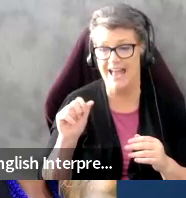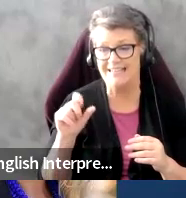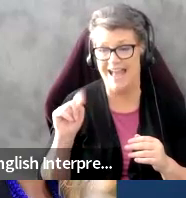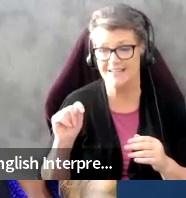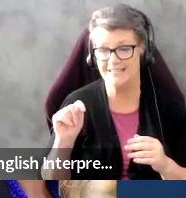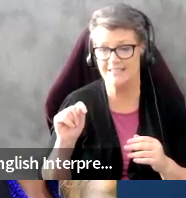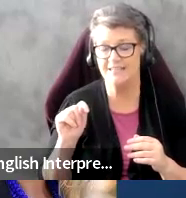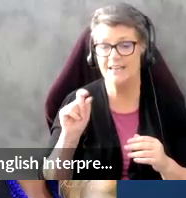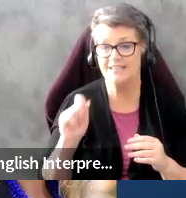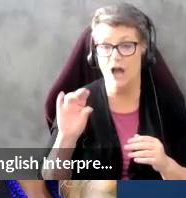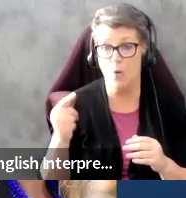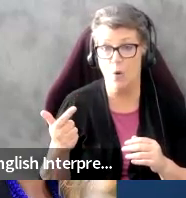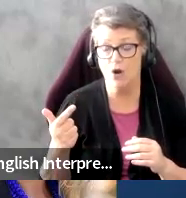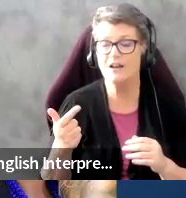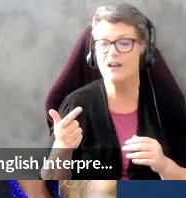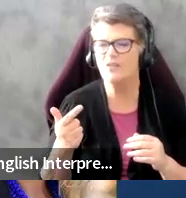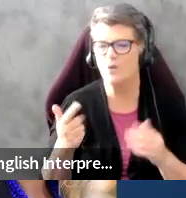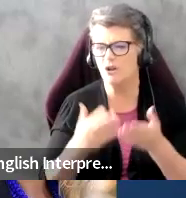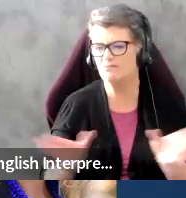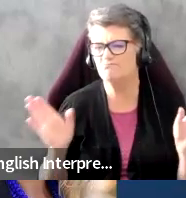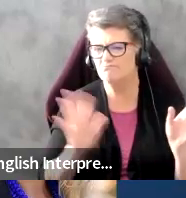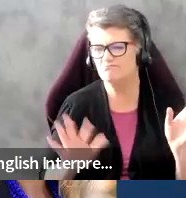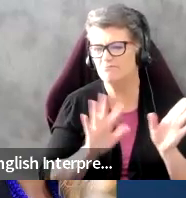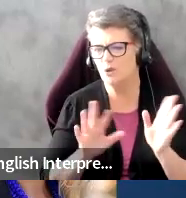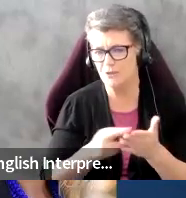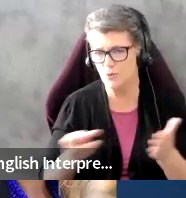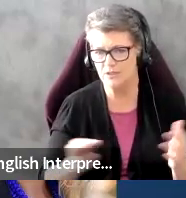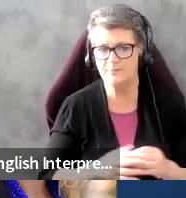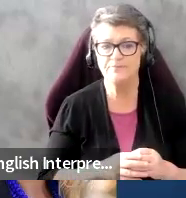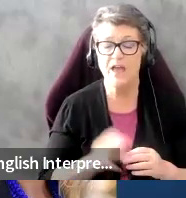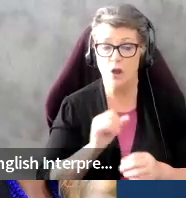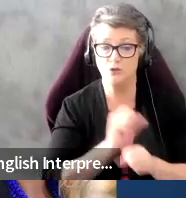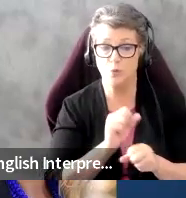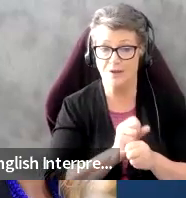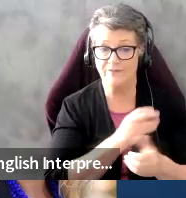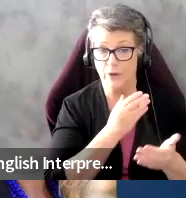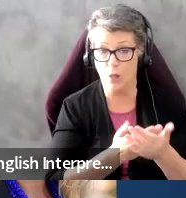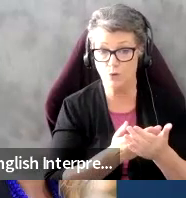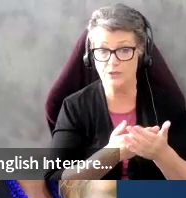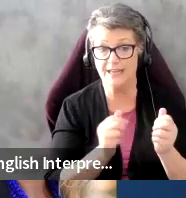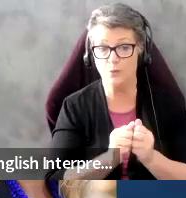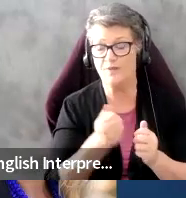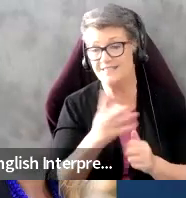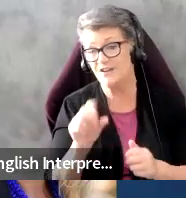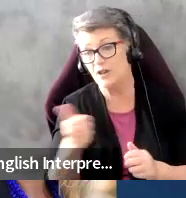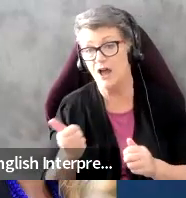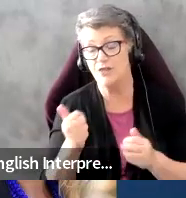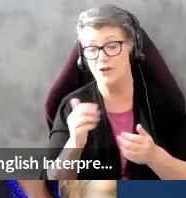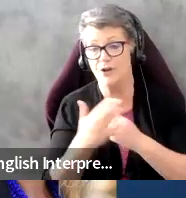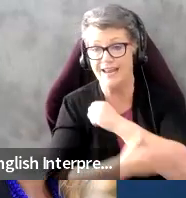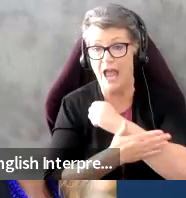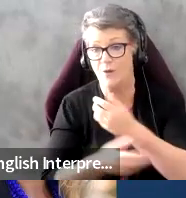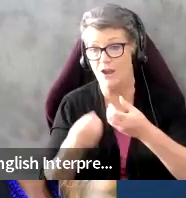ccil.cast.org. Those are our universal resources. In addition to that, we're working very closely with several other county offices